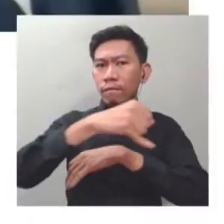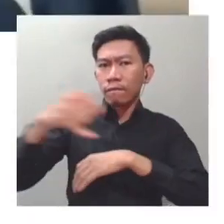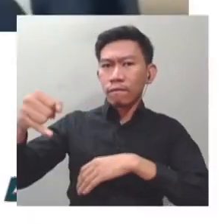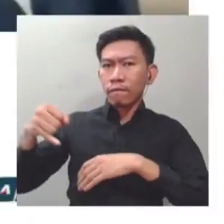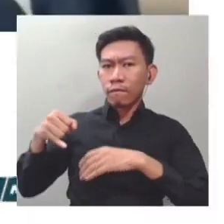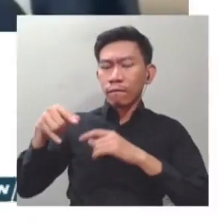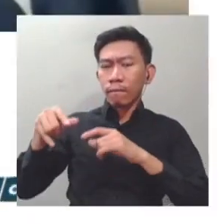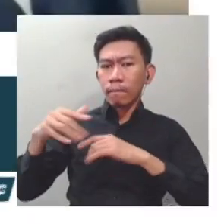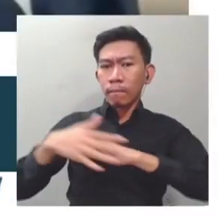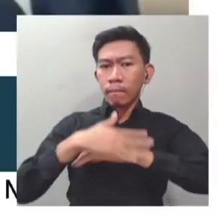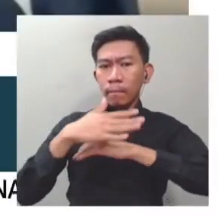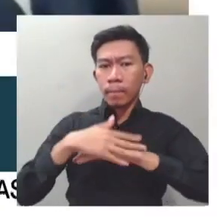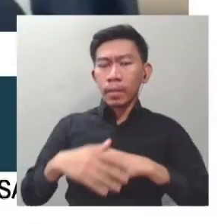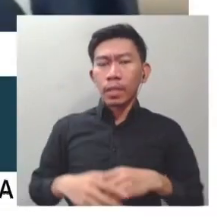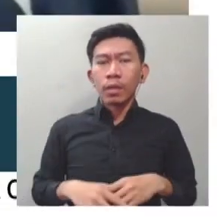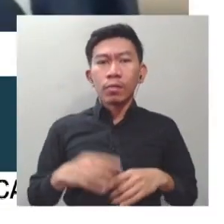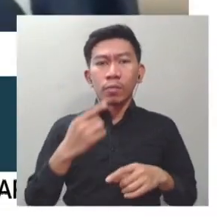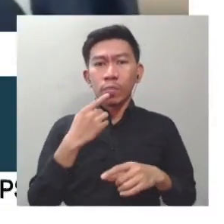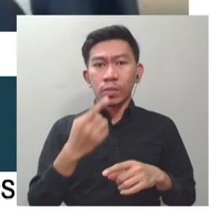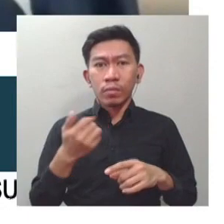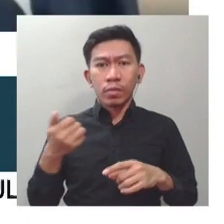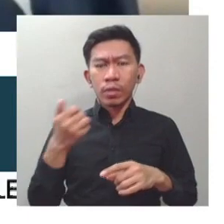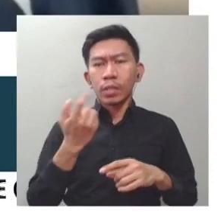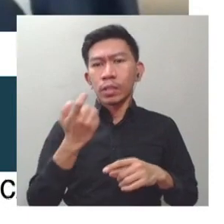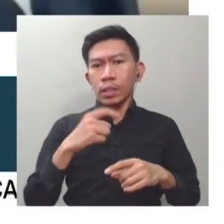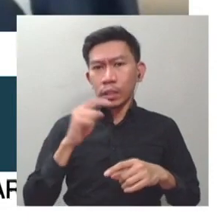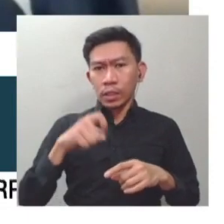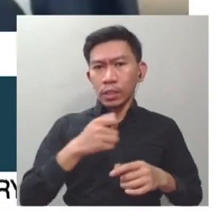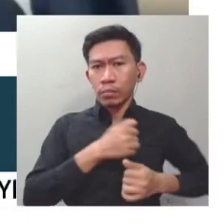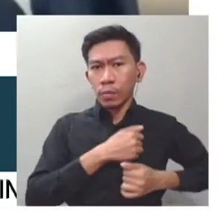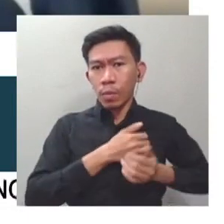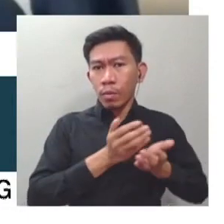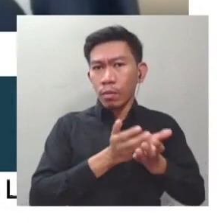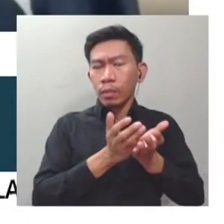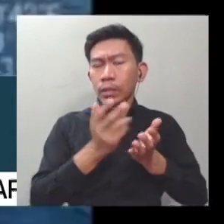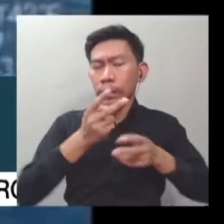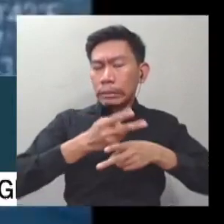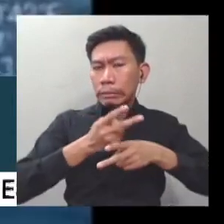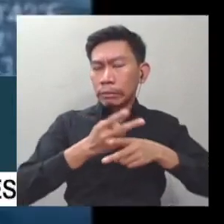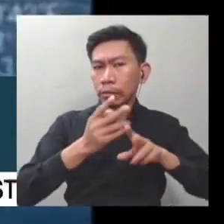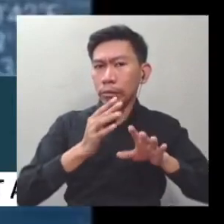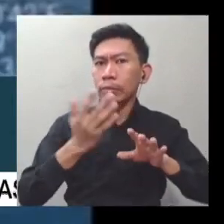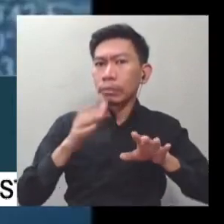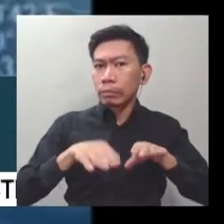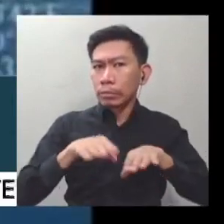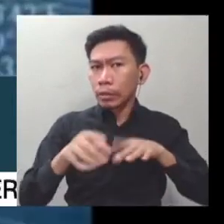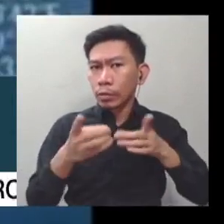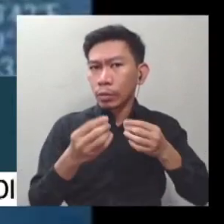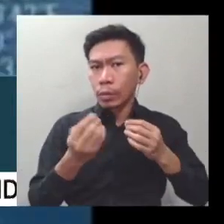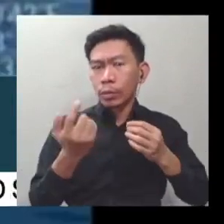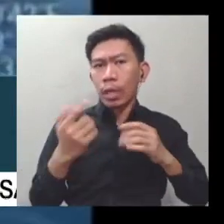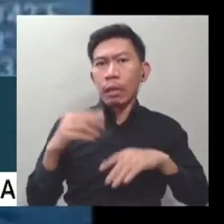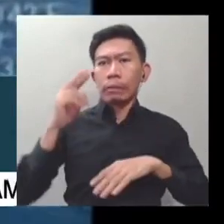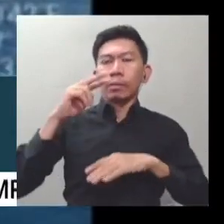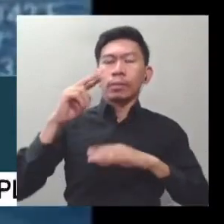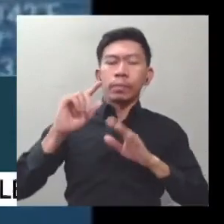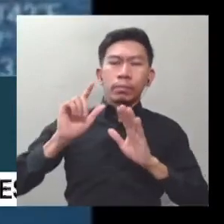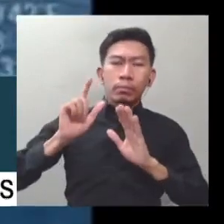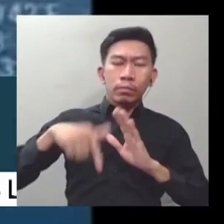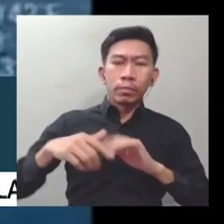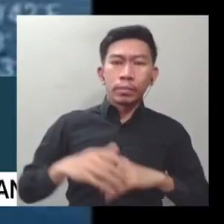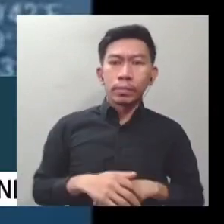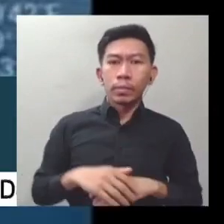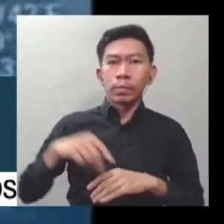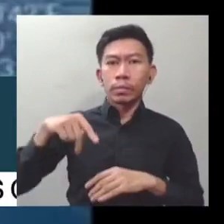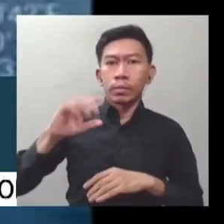the Coast Guard needs to be careful on their next step to avoid any miscalculation. The PCG earlier said China only puts